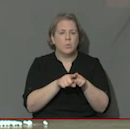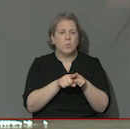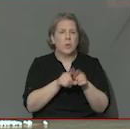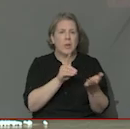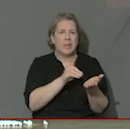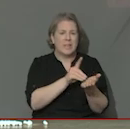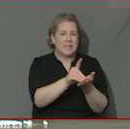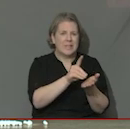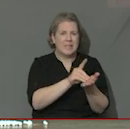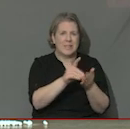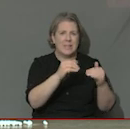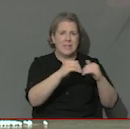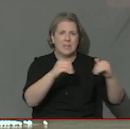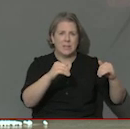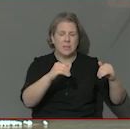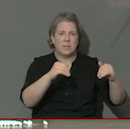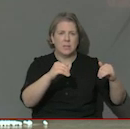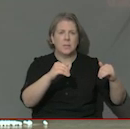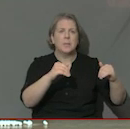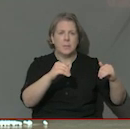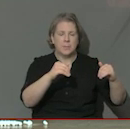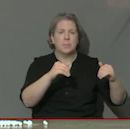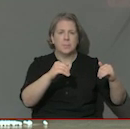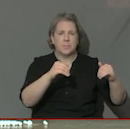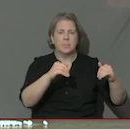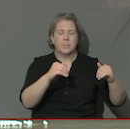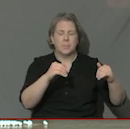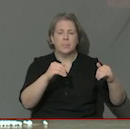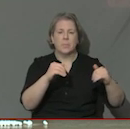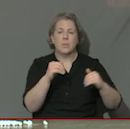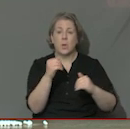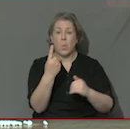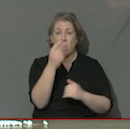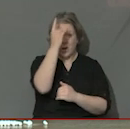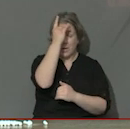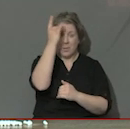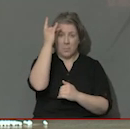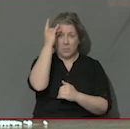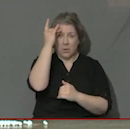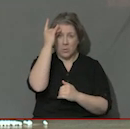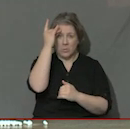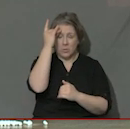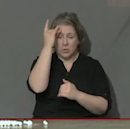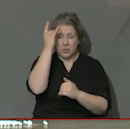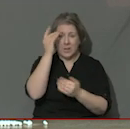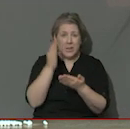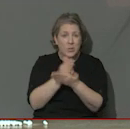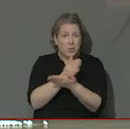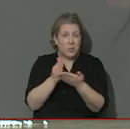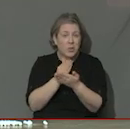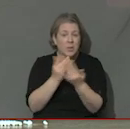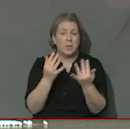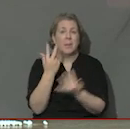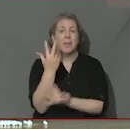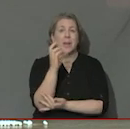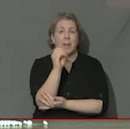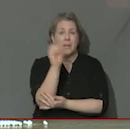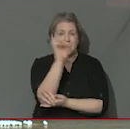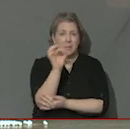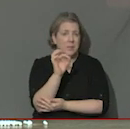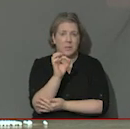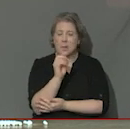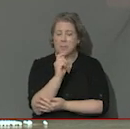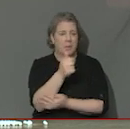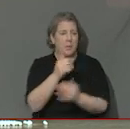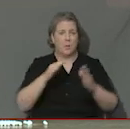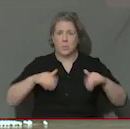share capital is 1.92 million shares. On the 1st of March, 80% of the shares were in issue. So we